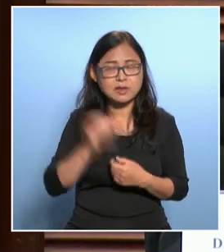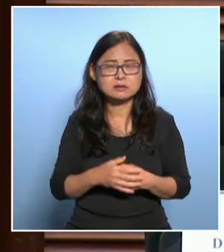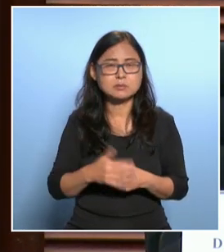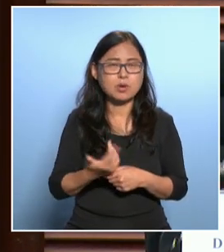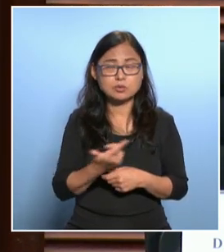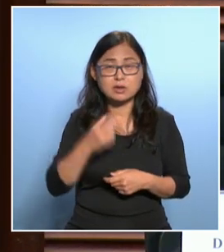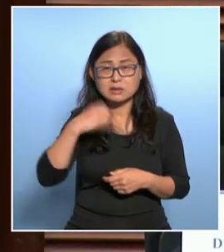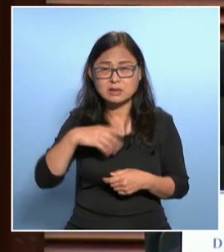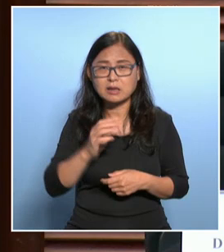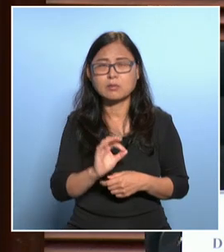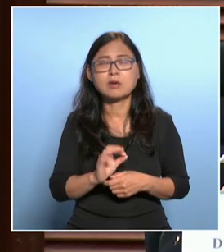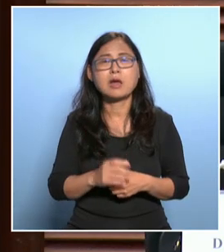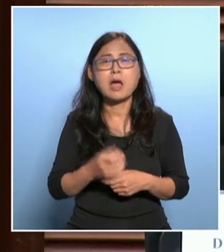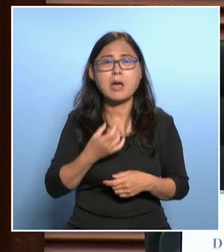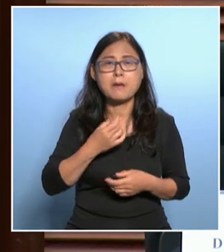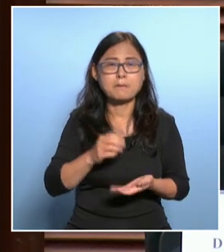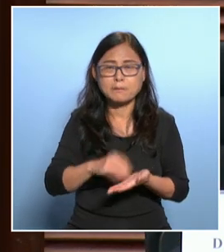second question.